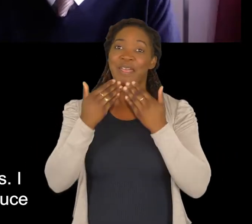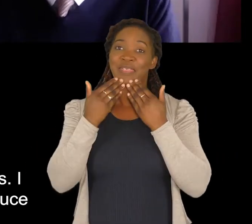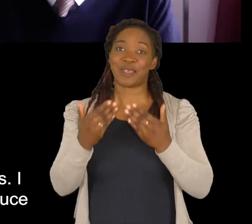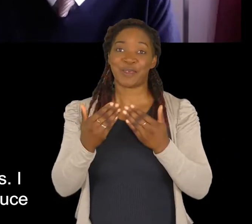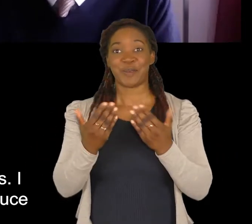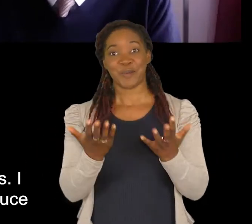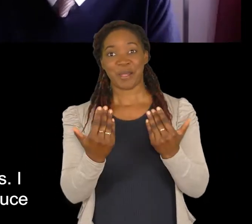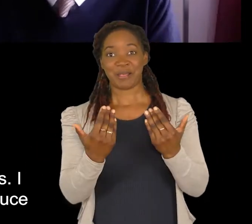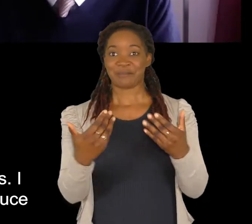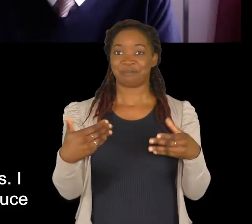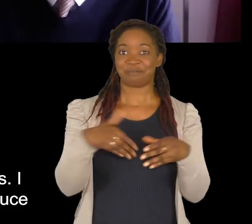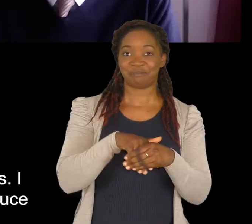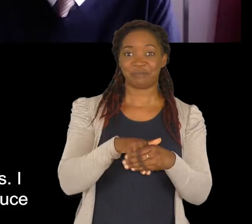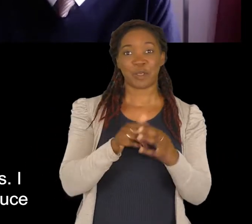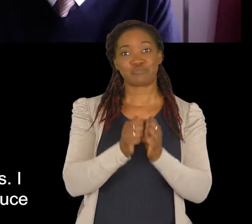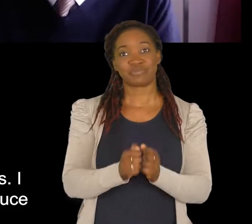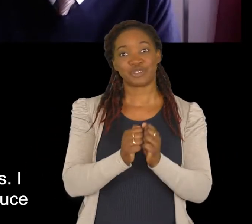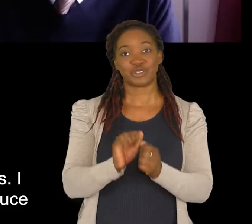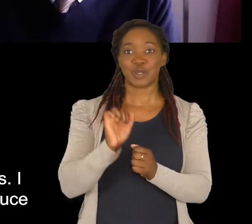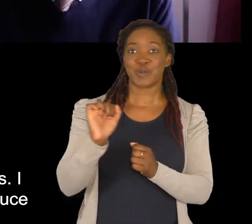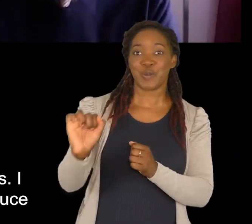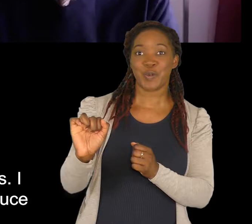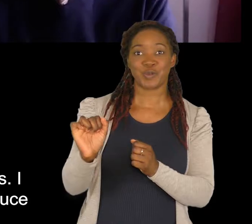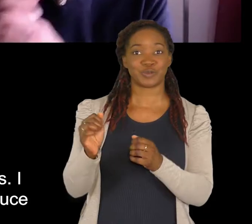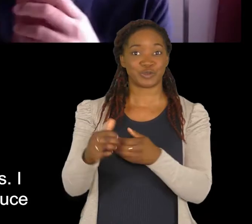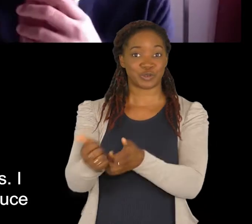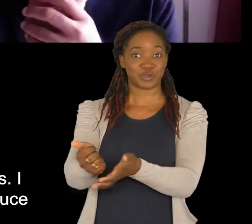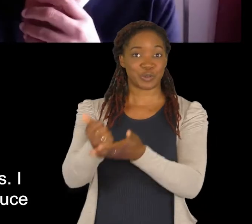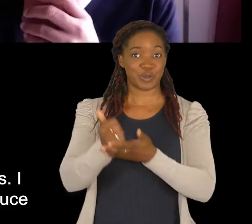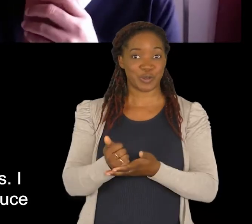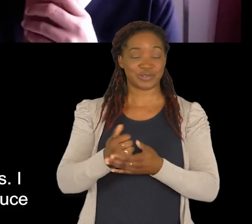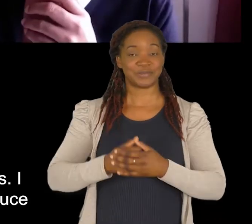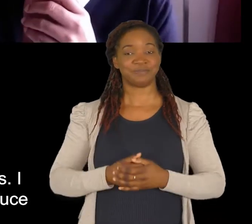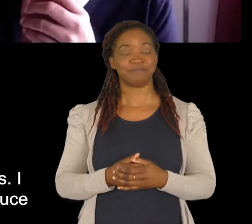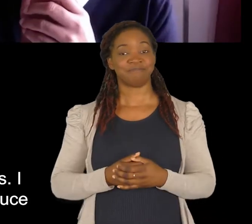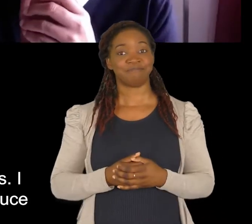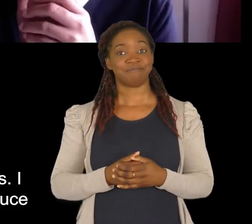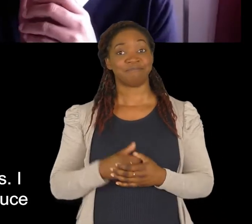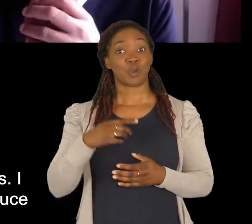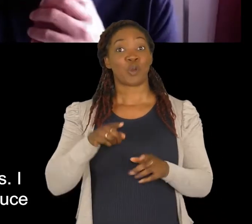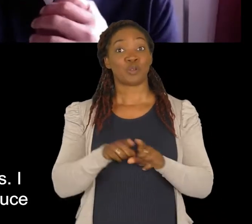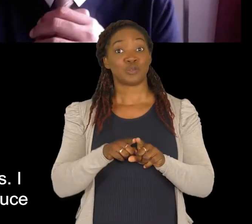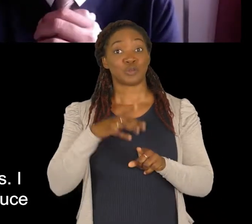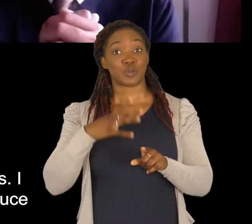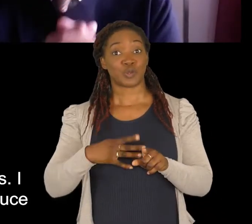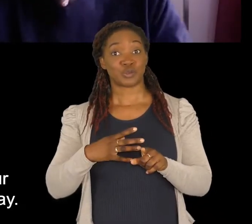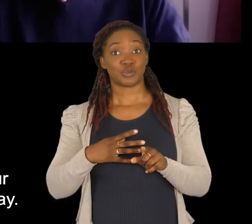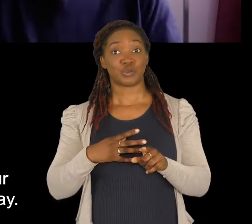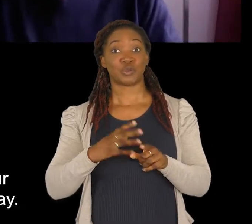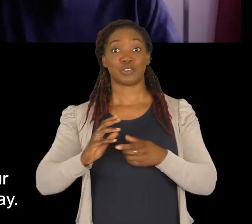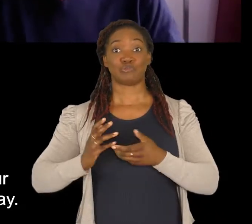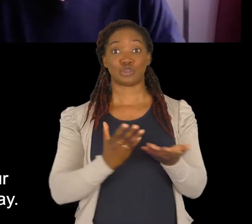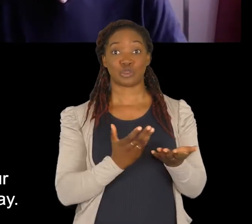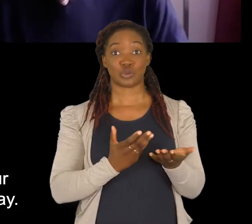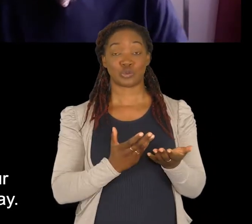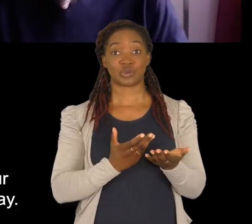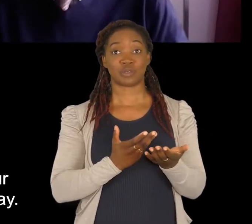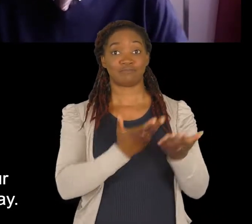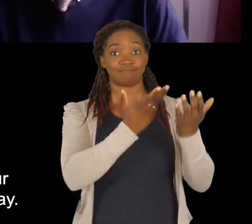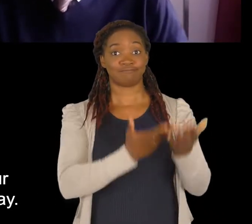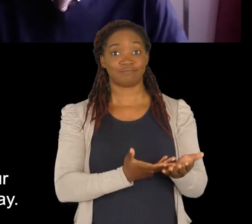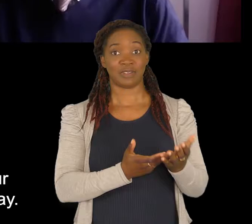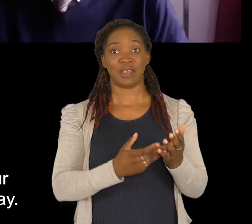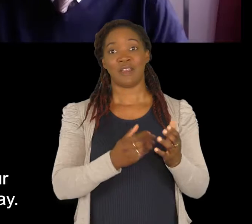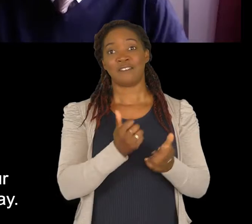So welcome, thank you for joining us and really appreciate your support. I also wanted to introduce you to